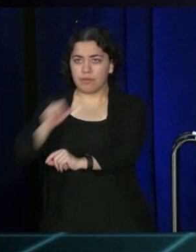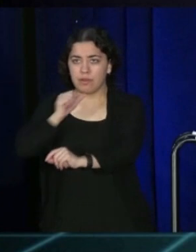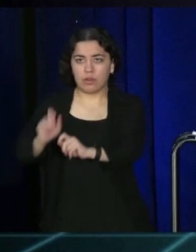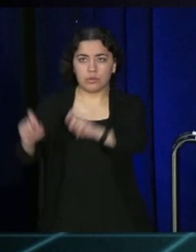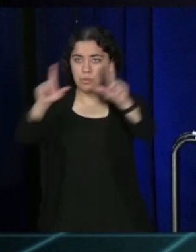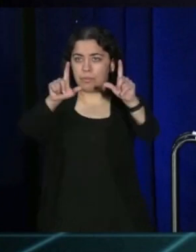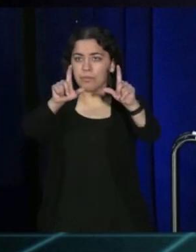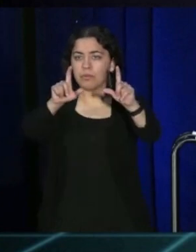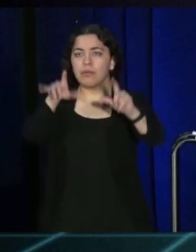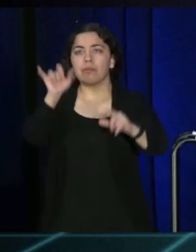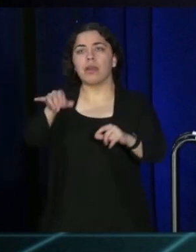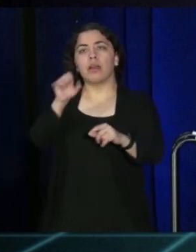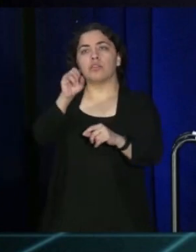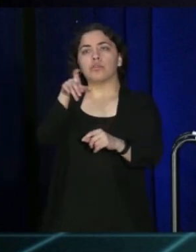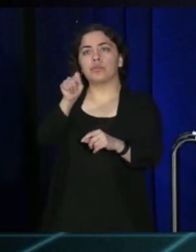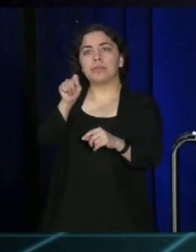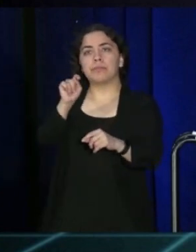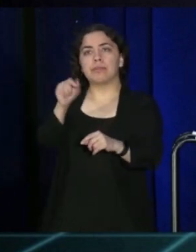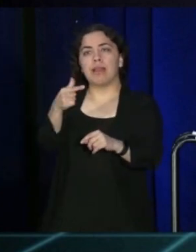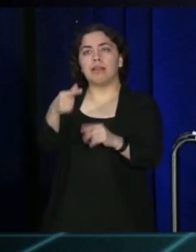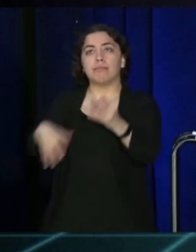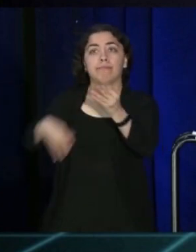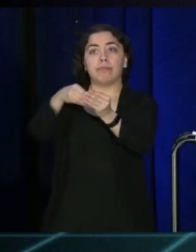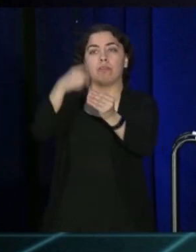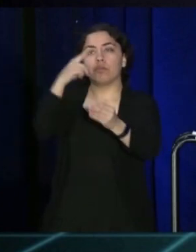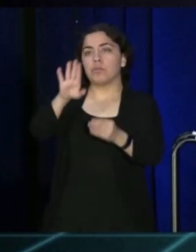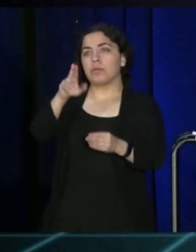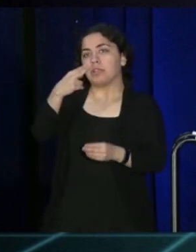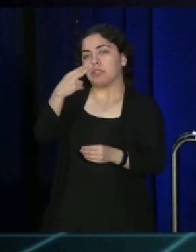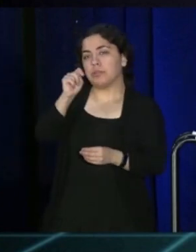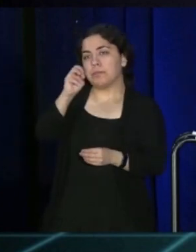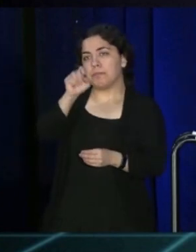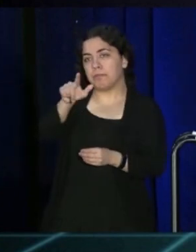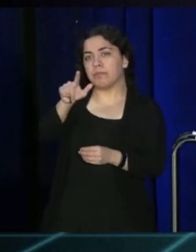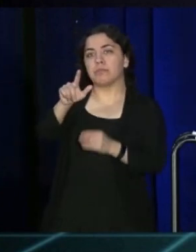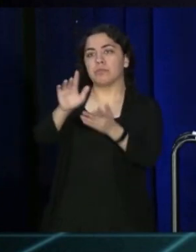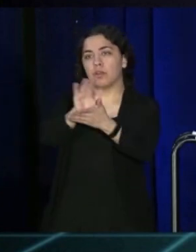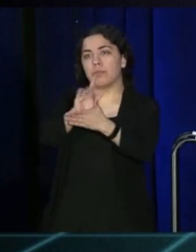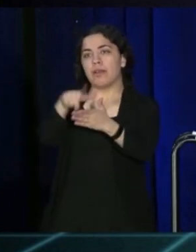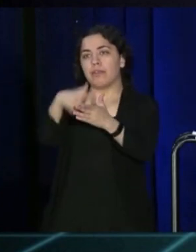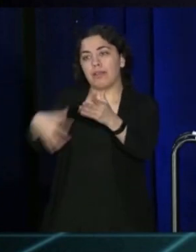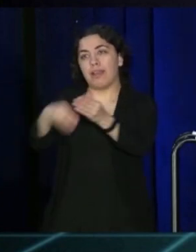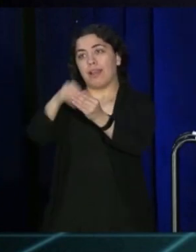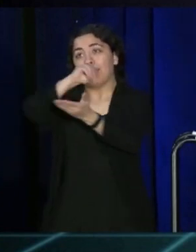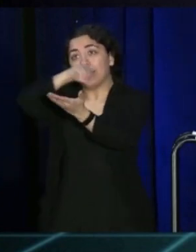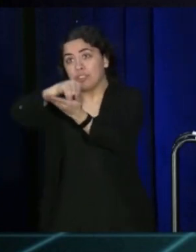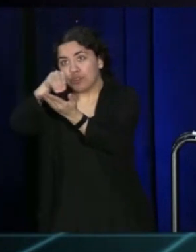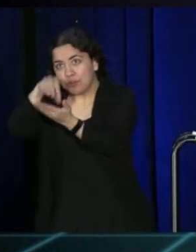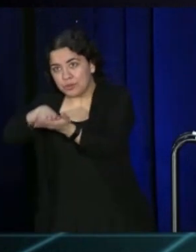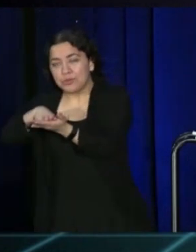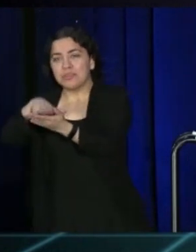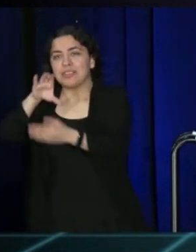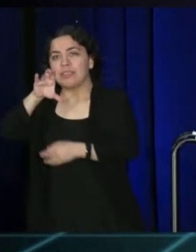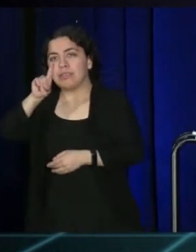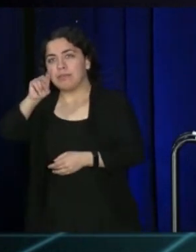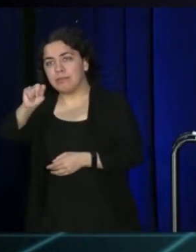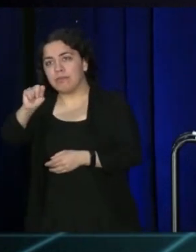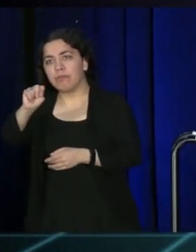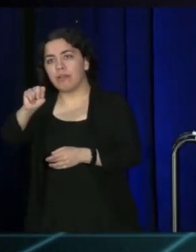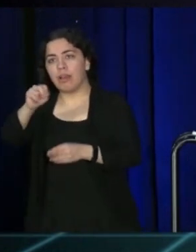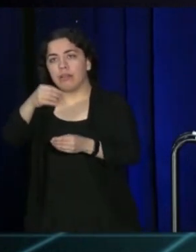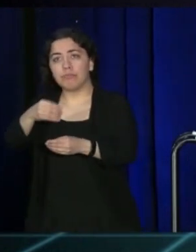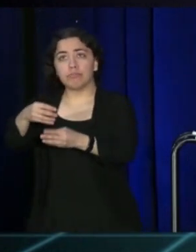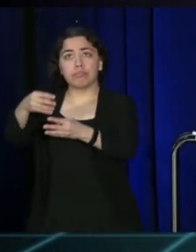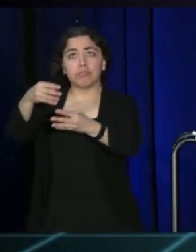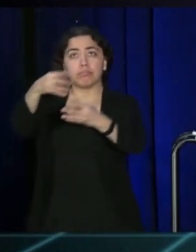tag at the top of your HTML document. And they could put that on the CDN, that would static generate, whatever, and that would work. So